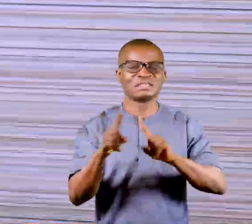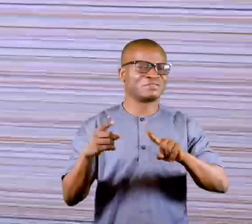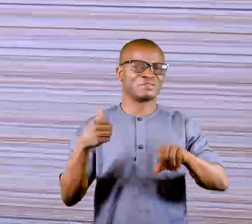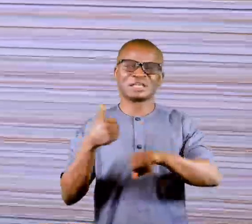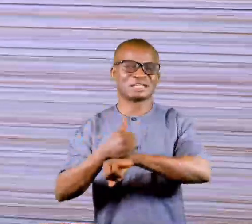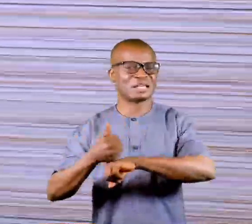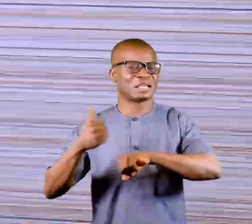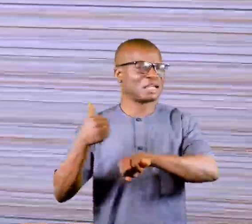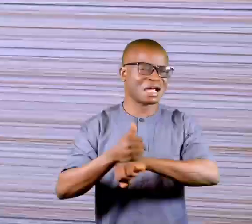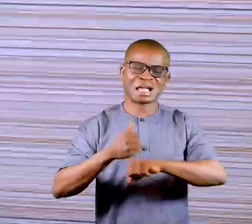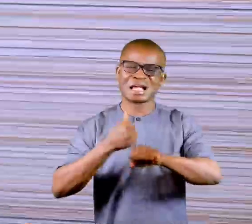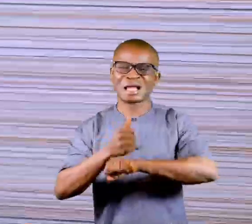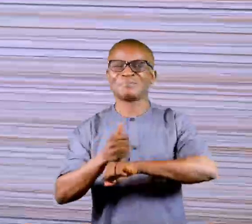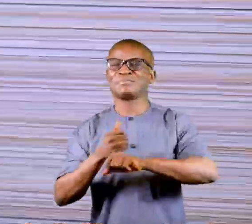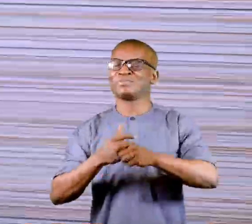hazardous and injurious